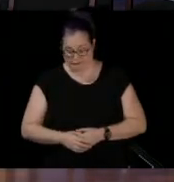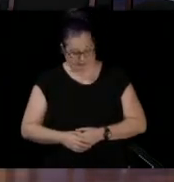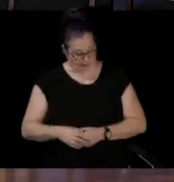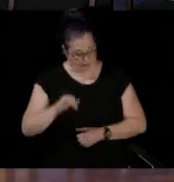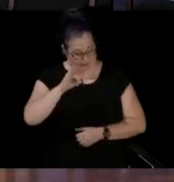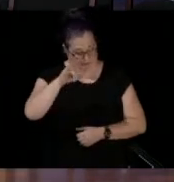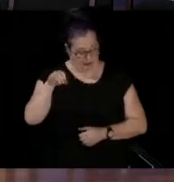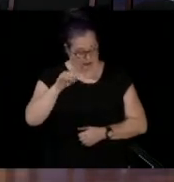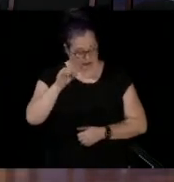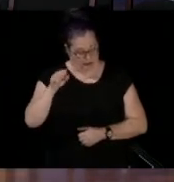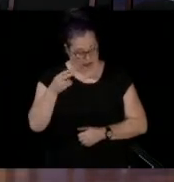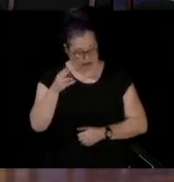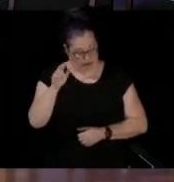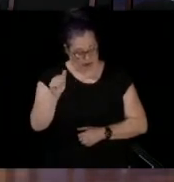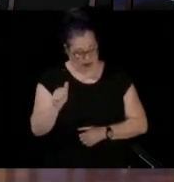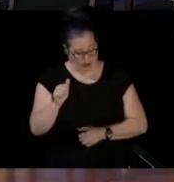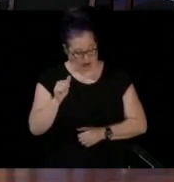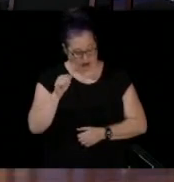Joshua Abu.